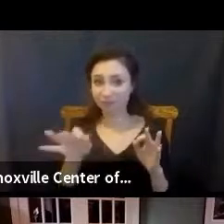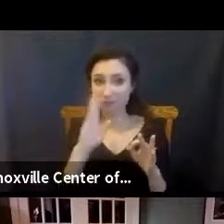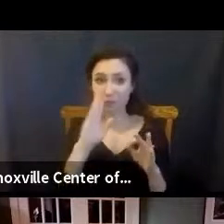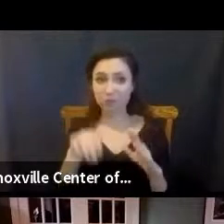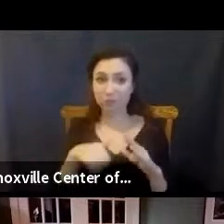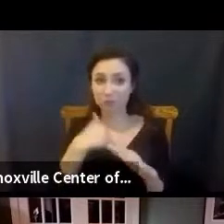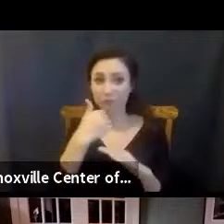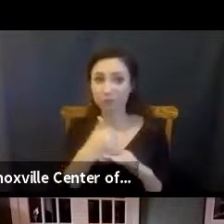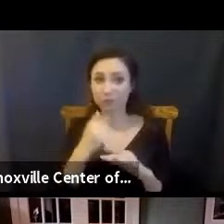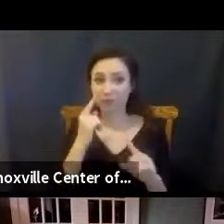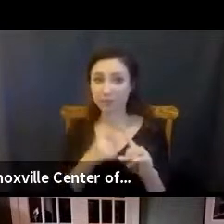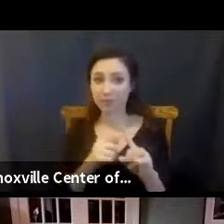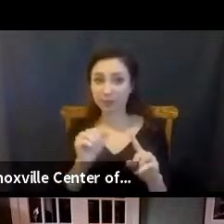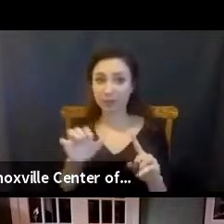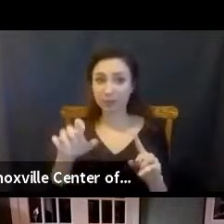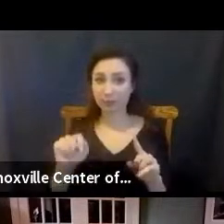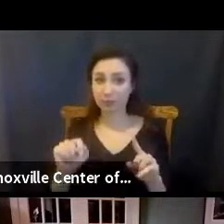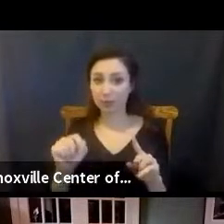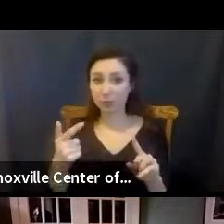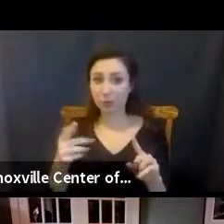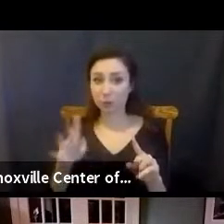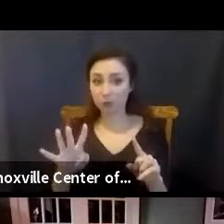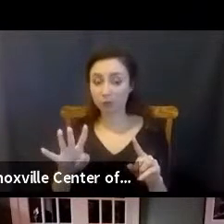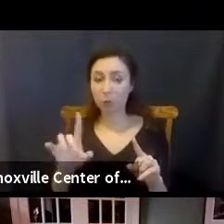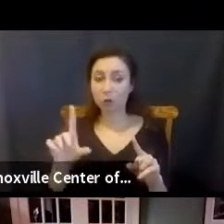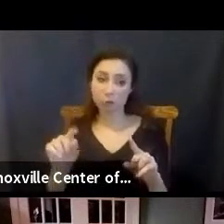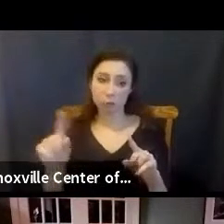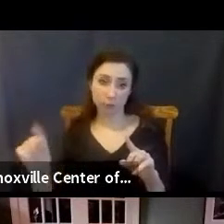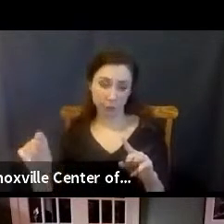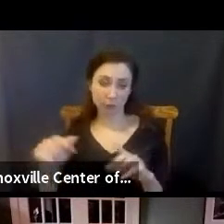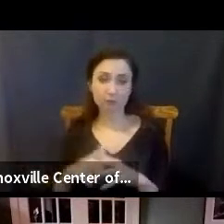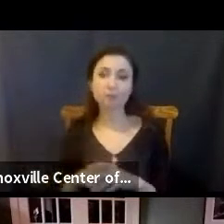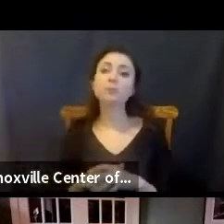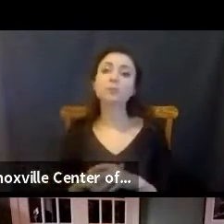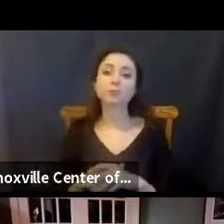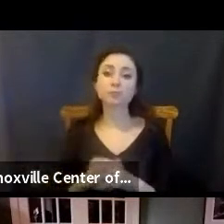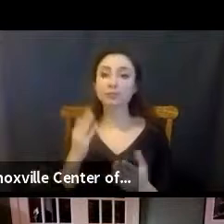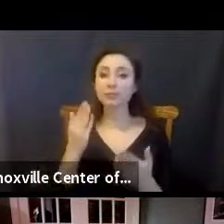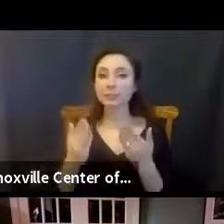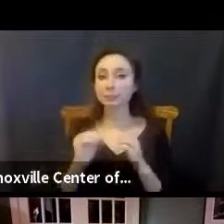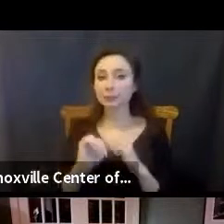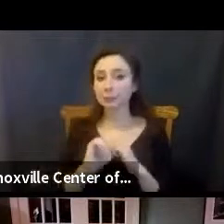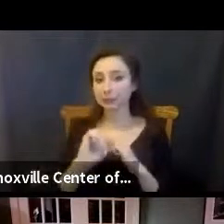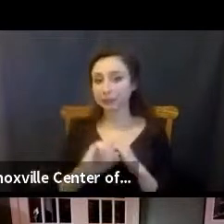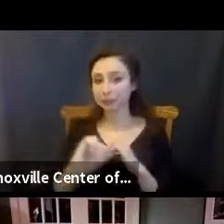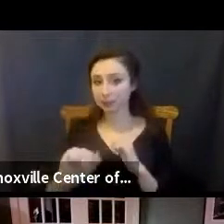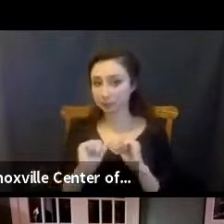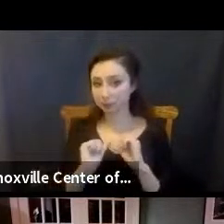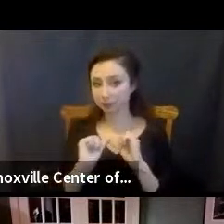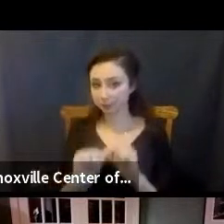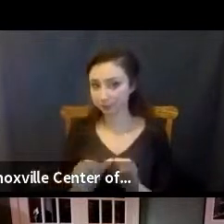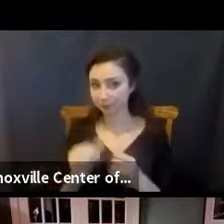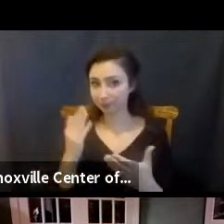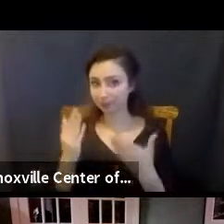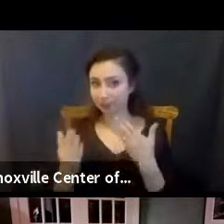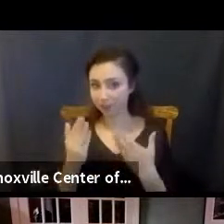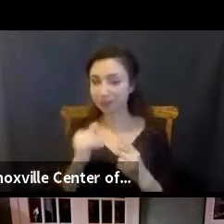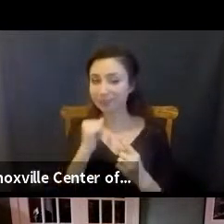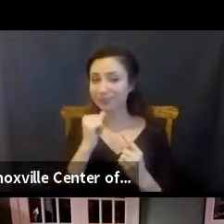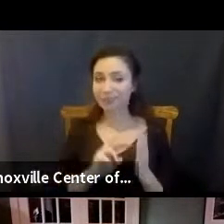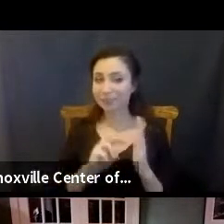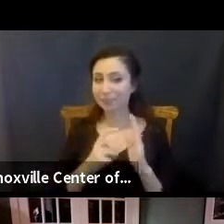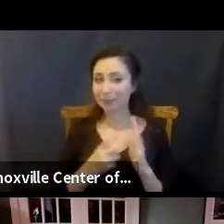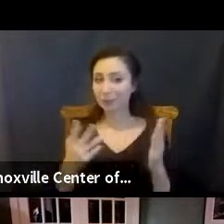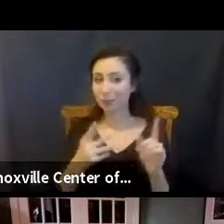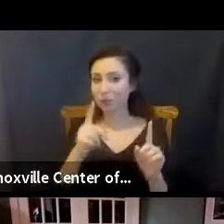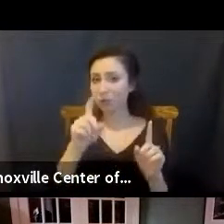effect until September 24, 2020, and maybe extended. But that doesn't mean that that's what you